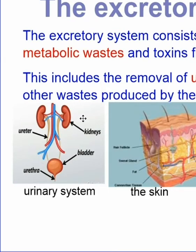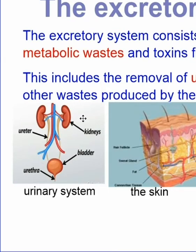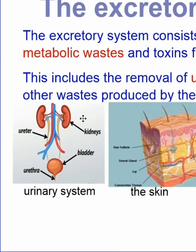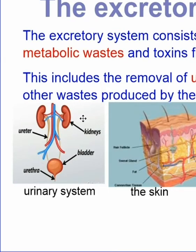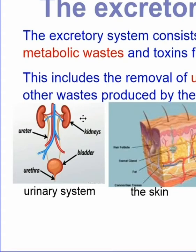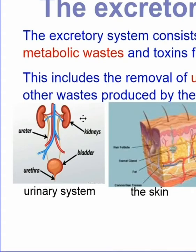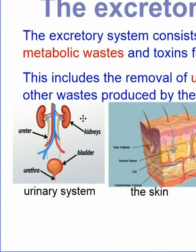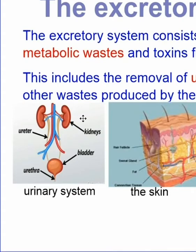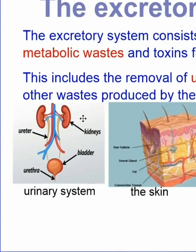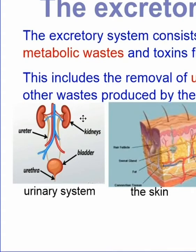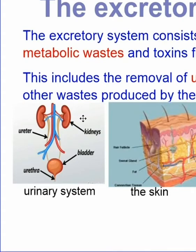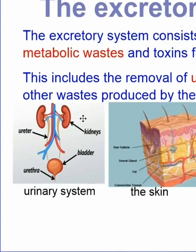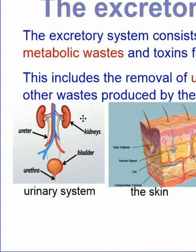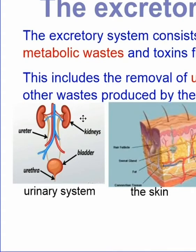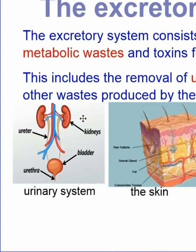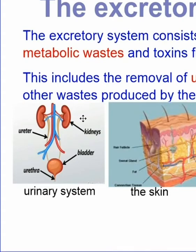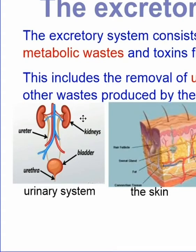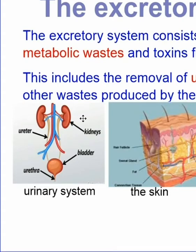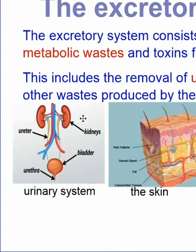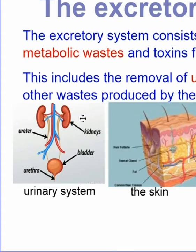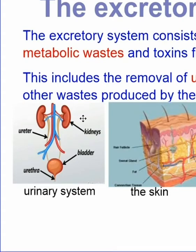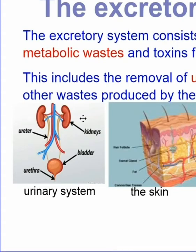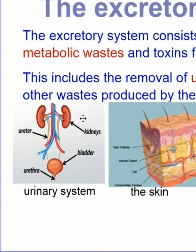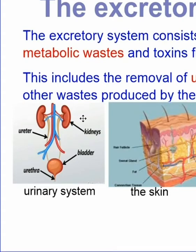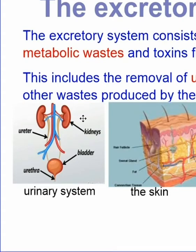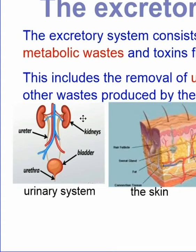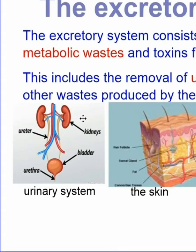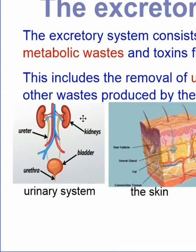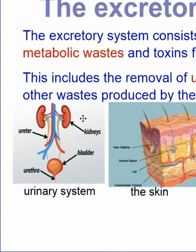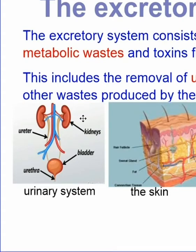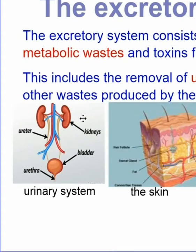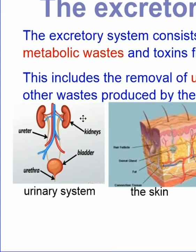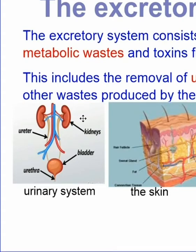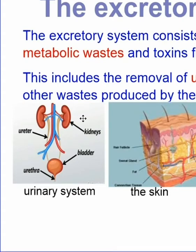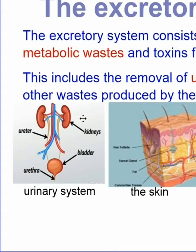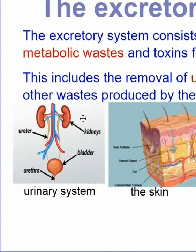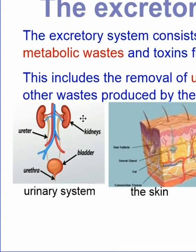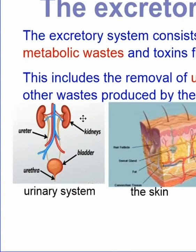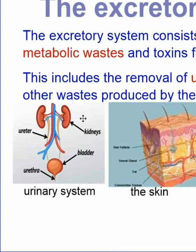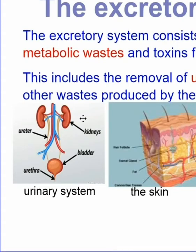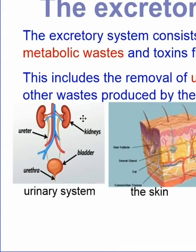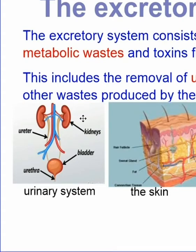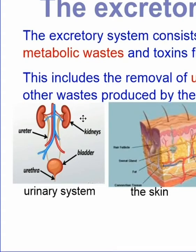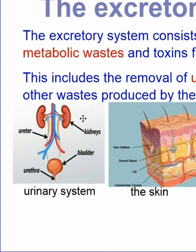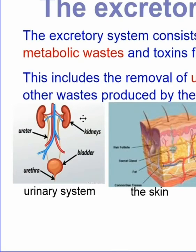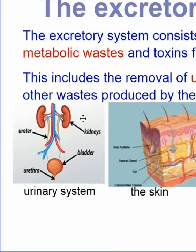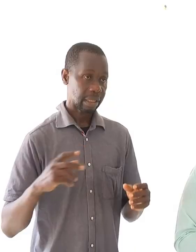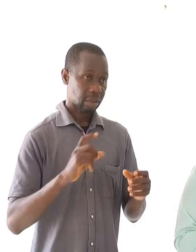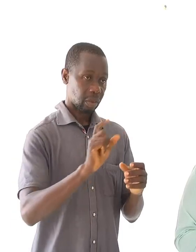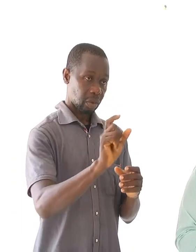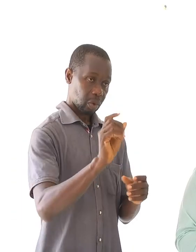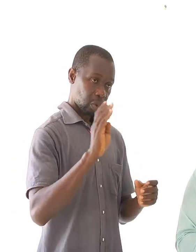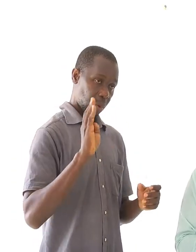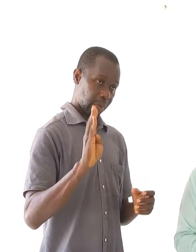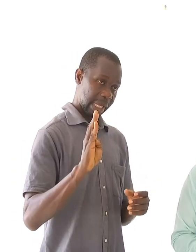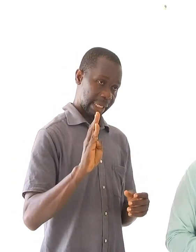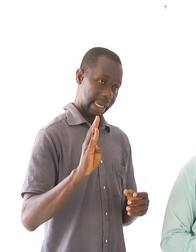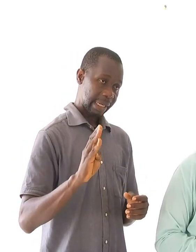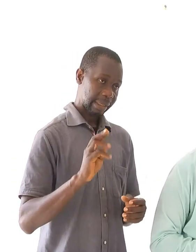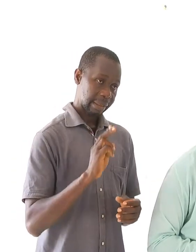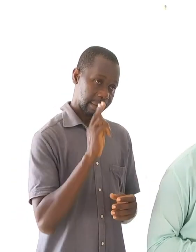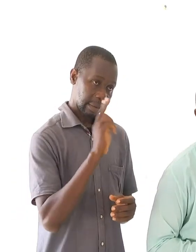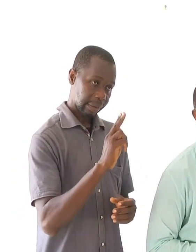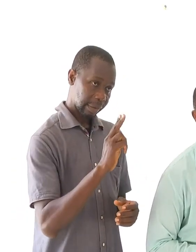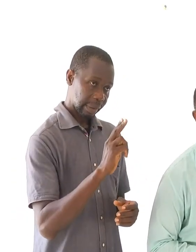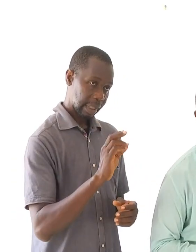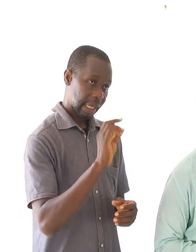briefly, made up of the kidneys. You have the ureter that collects urine from the kidneys to the bladder, and of course the bladder